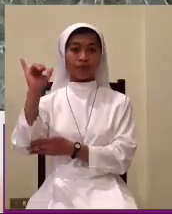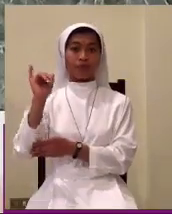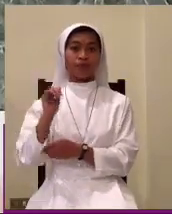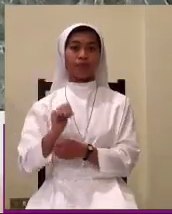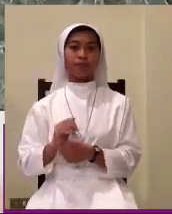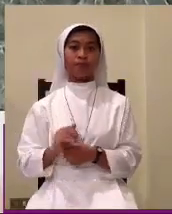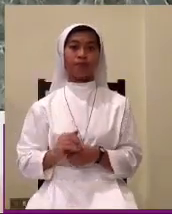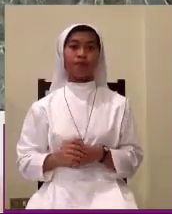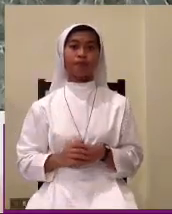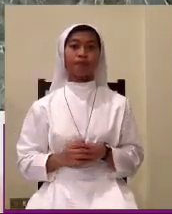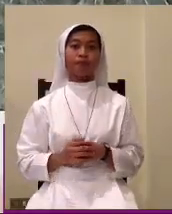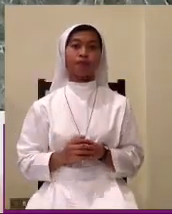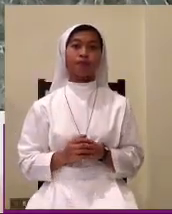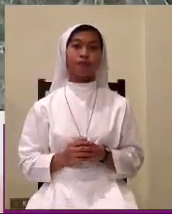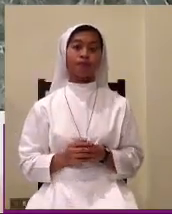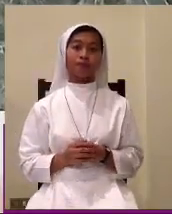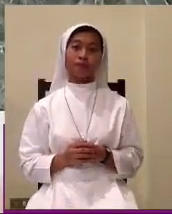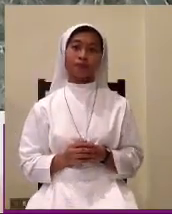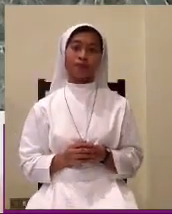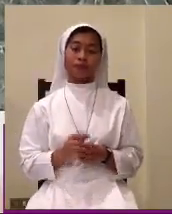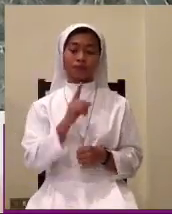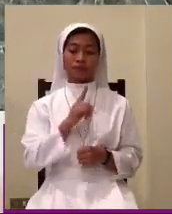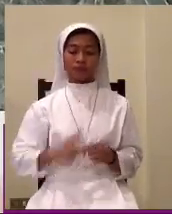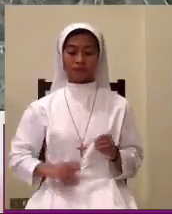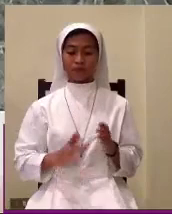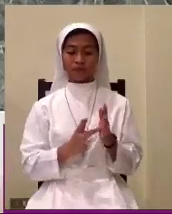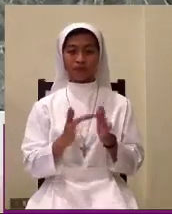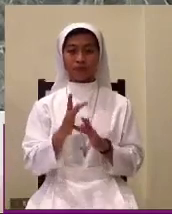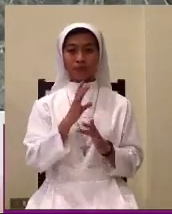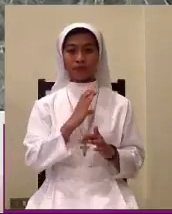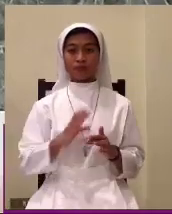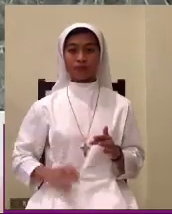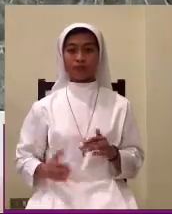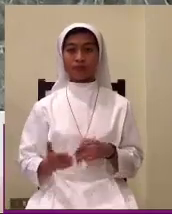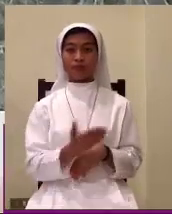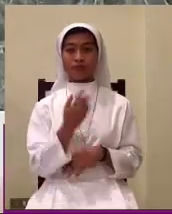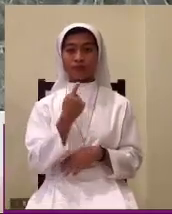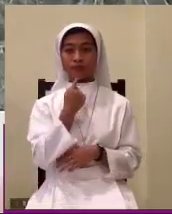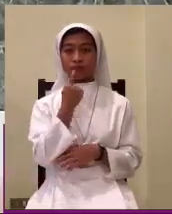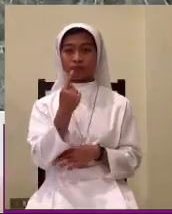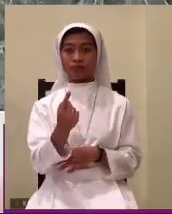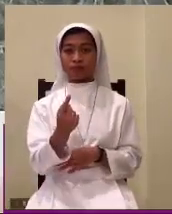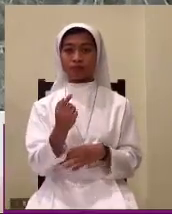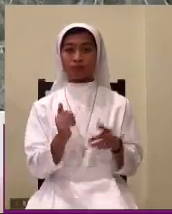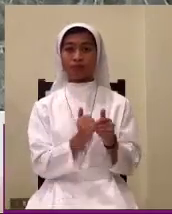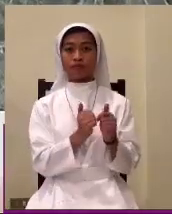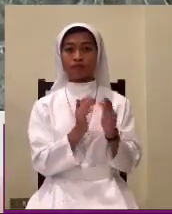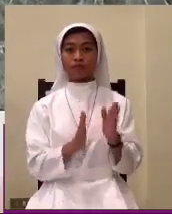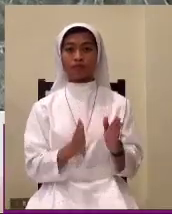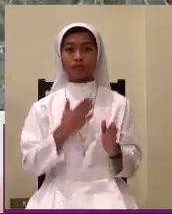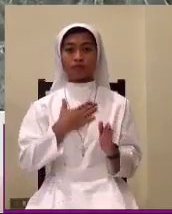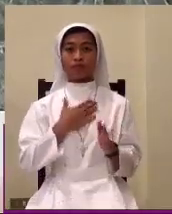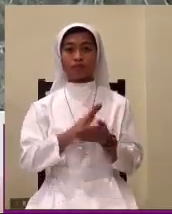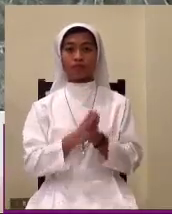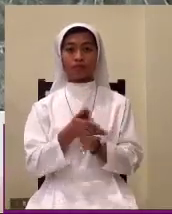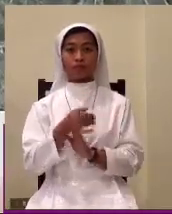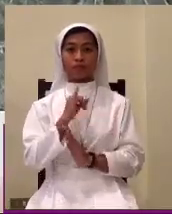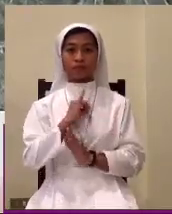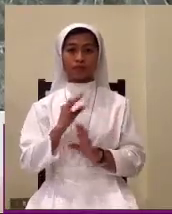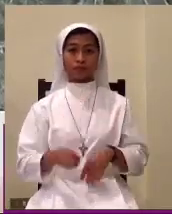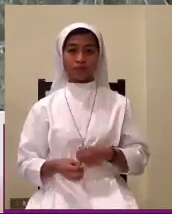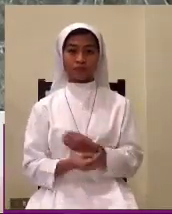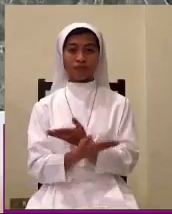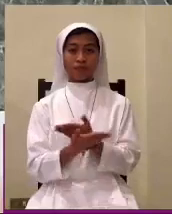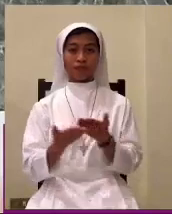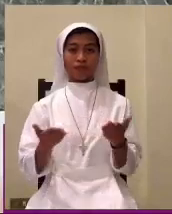kapanahon. O Lord Jesus Christ, who said to your apostles, "Peace I leave you, my peace